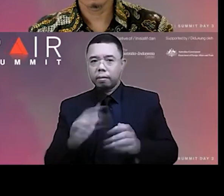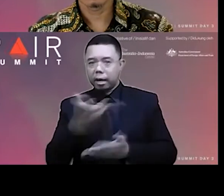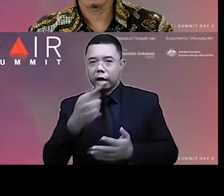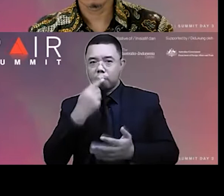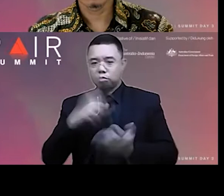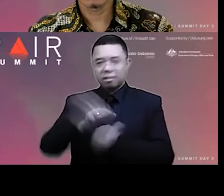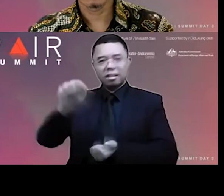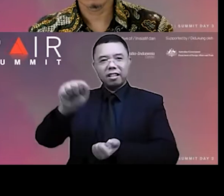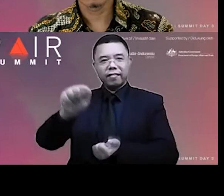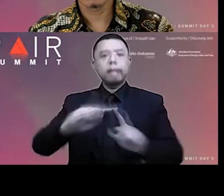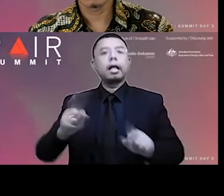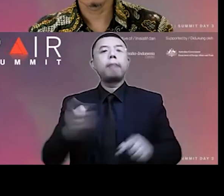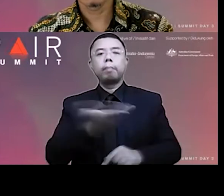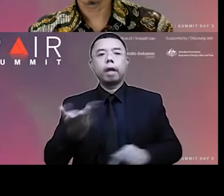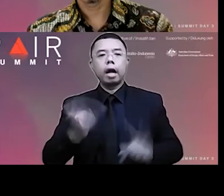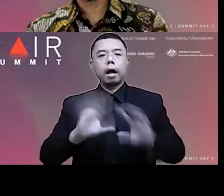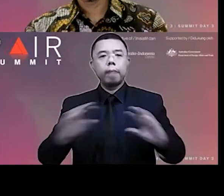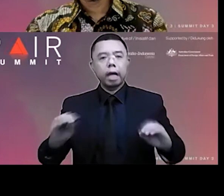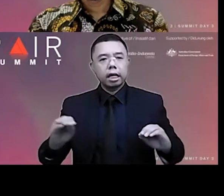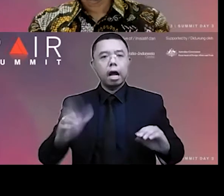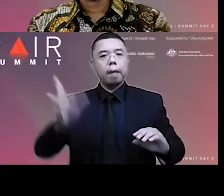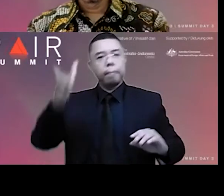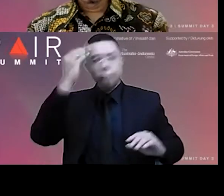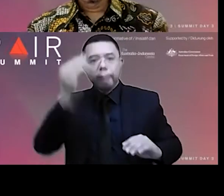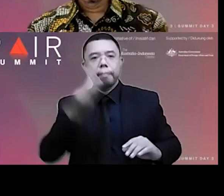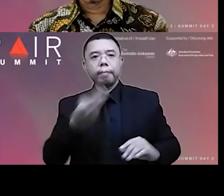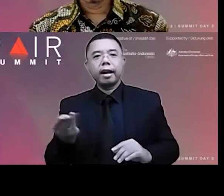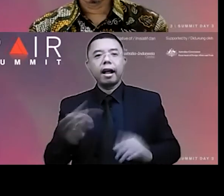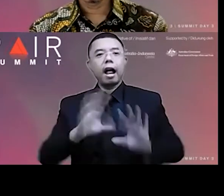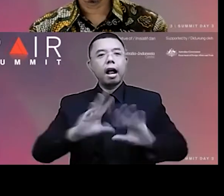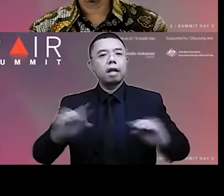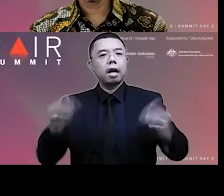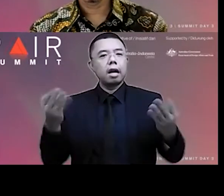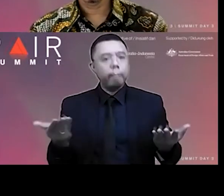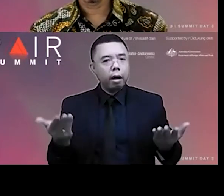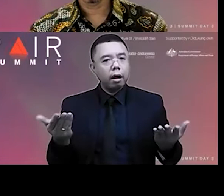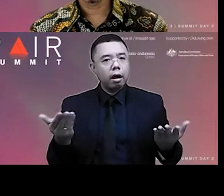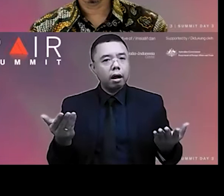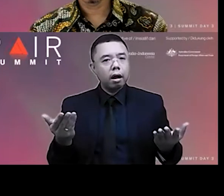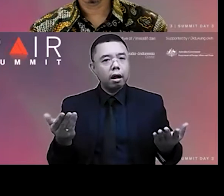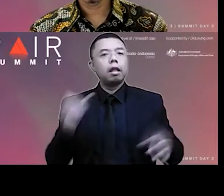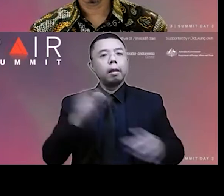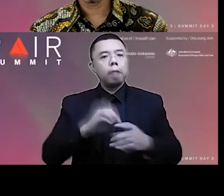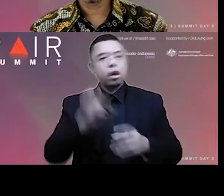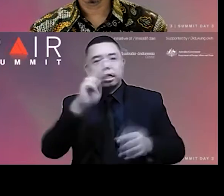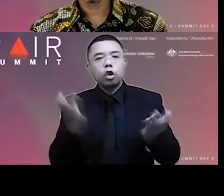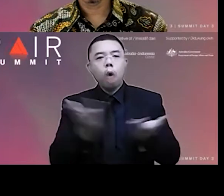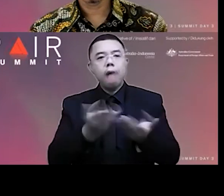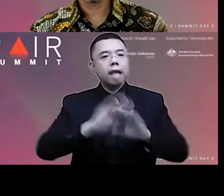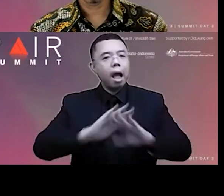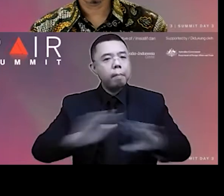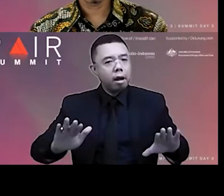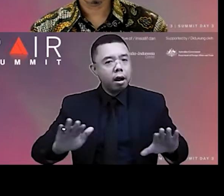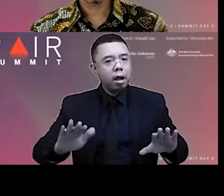doing, it's safe, you can feel comfortable here. Perhaps, Widya, to you first, any thoughts around that?